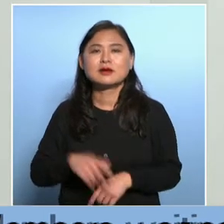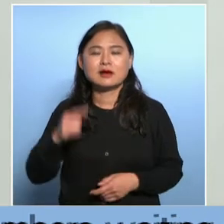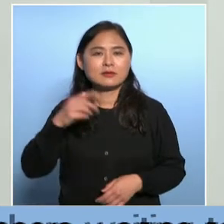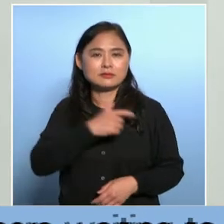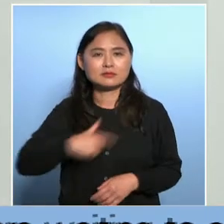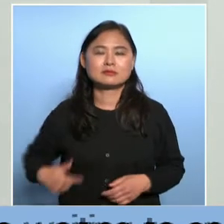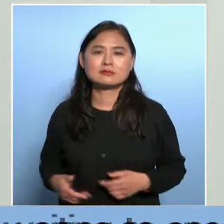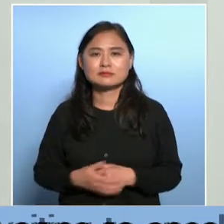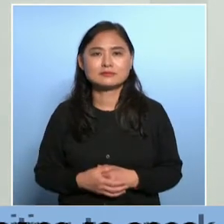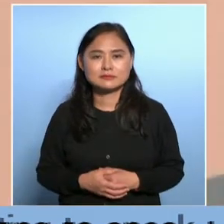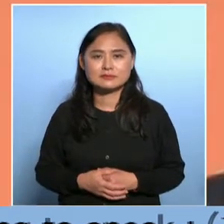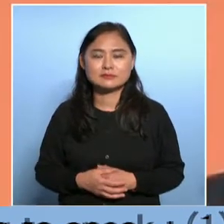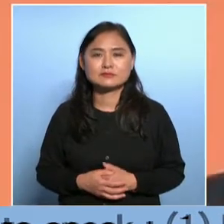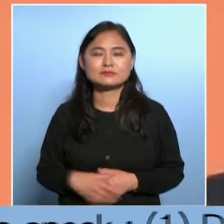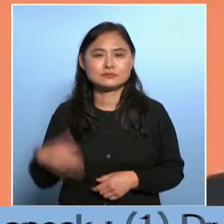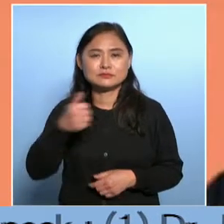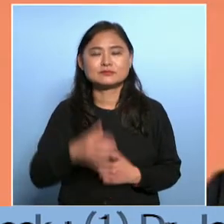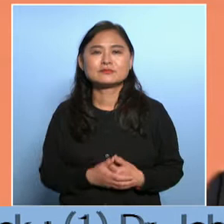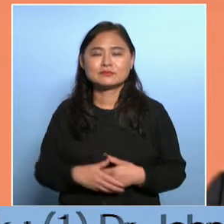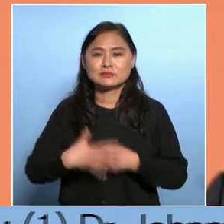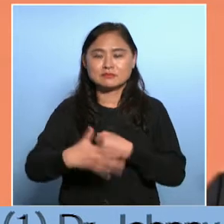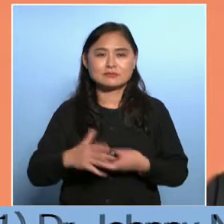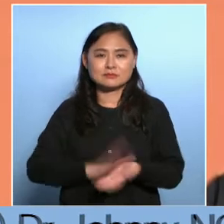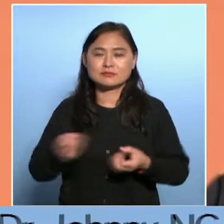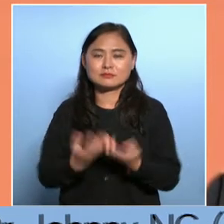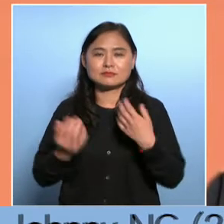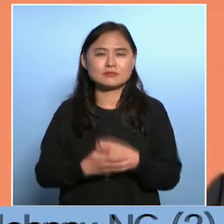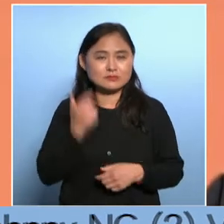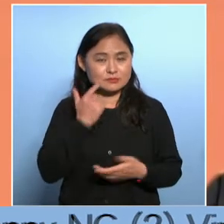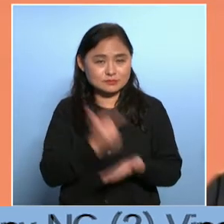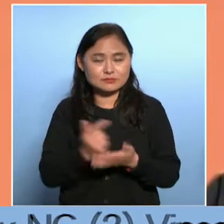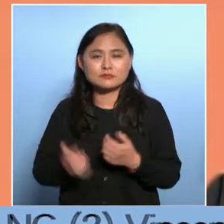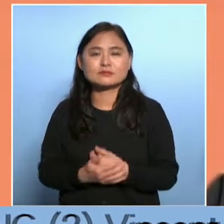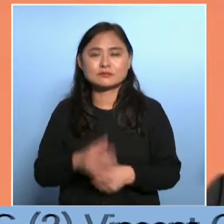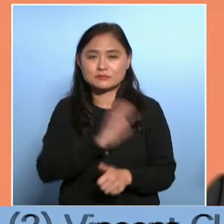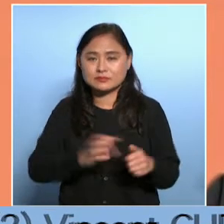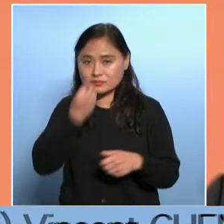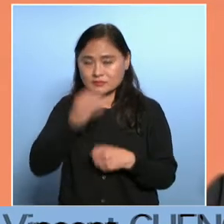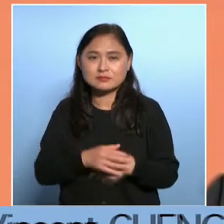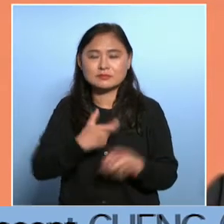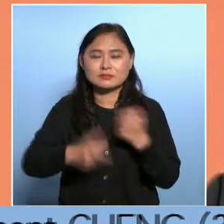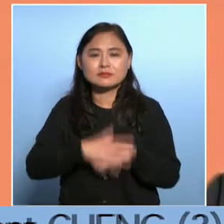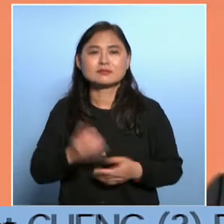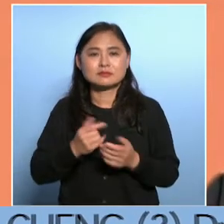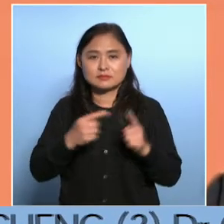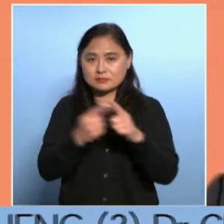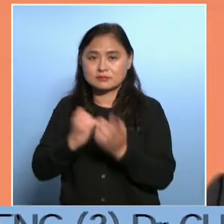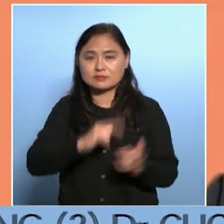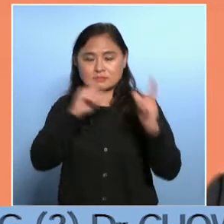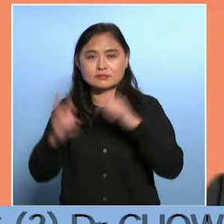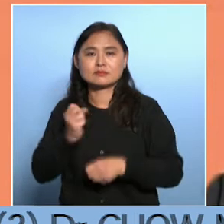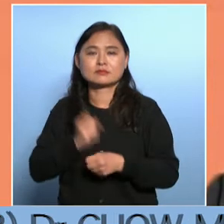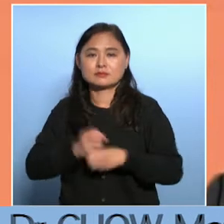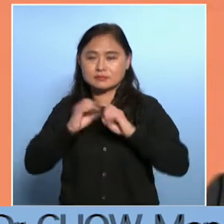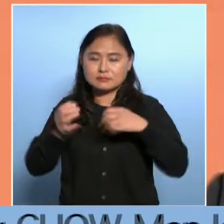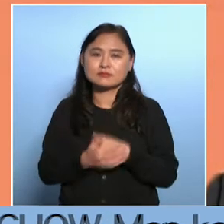you. Dr. Johnny Ng. Thank you, Madam Deputy. The fifth wave of outbreak is most